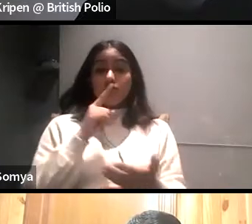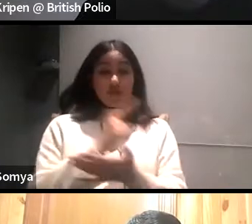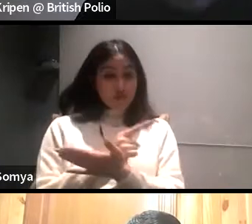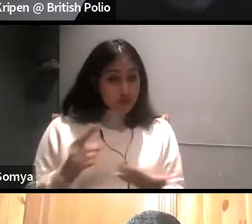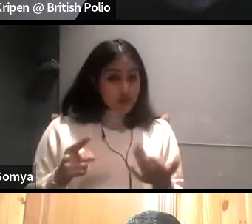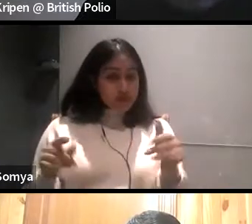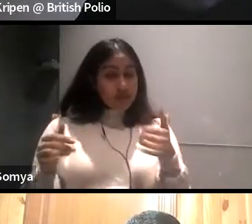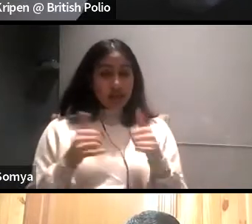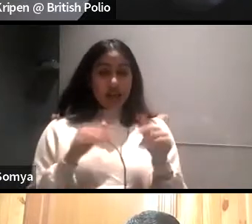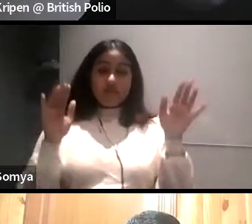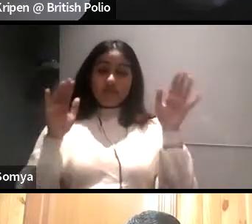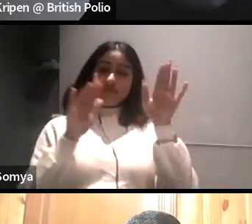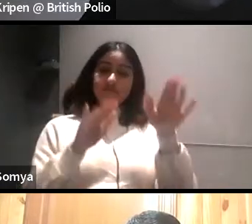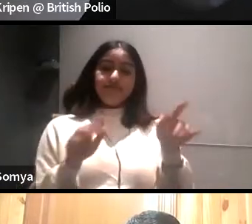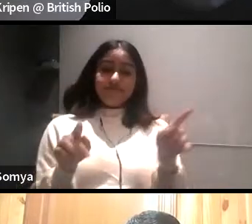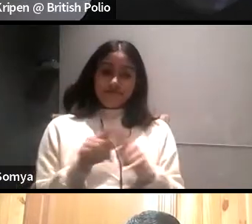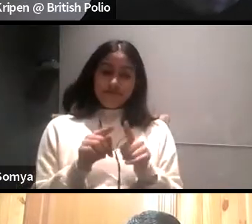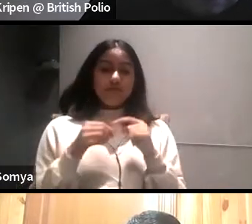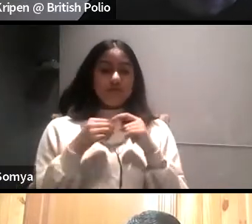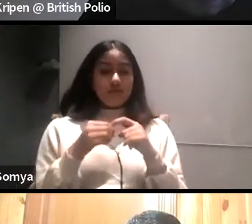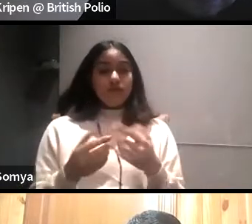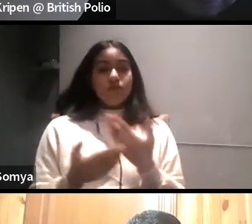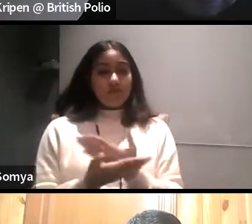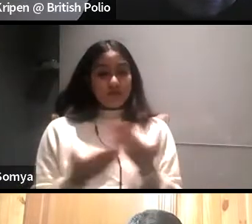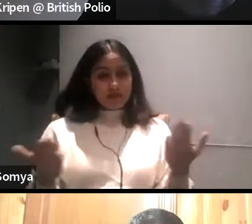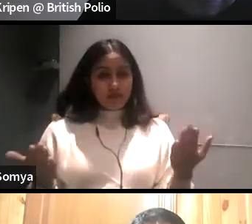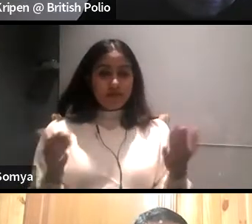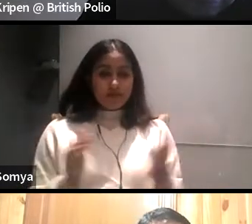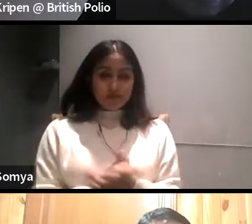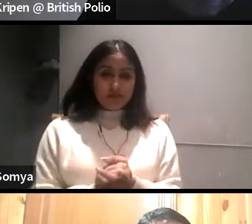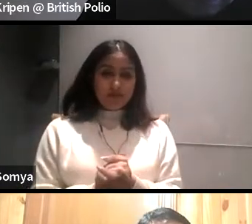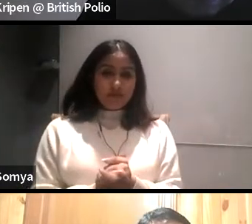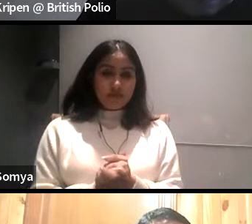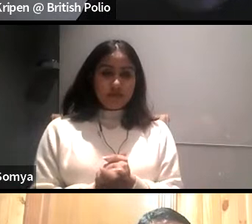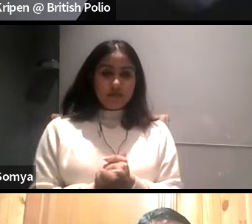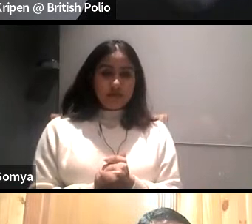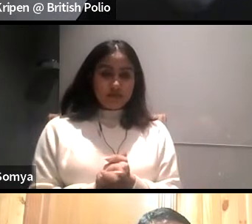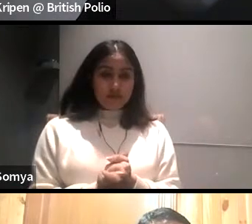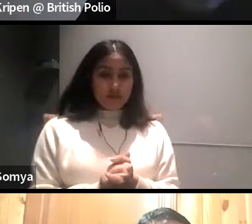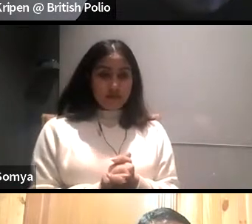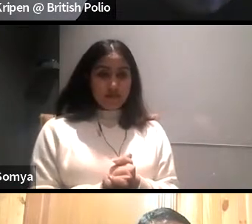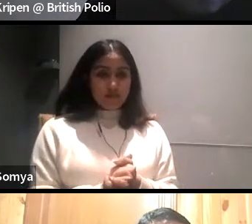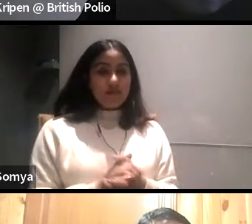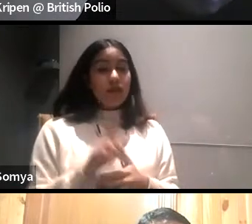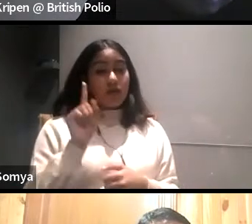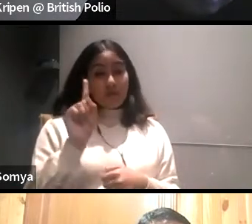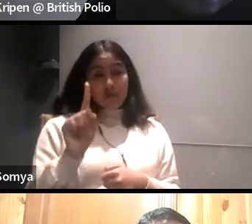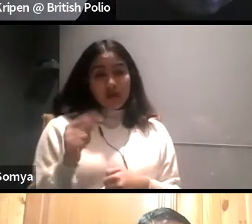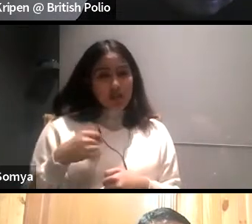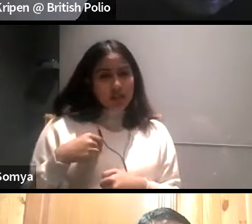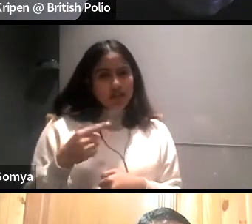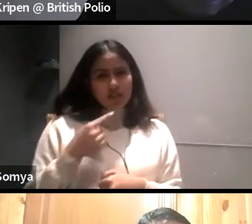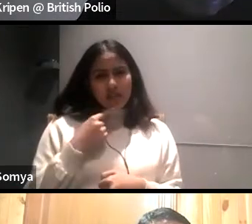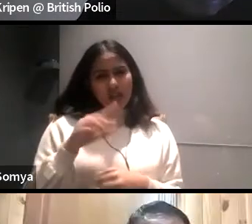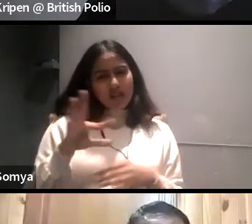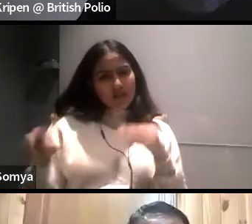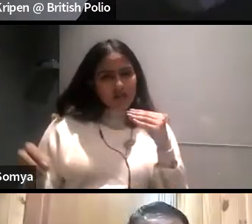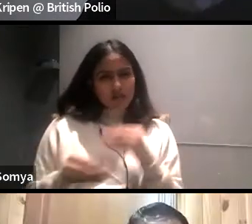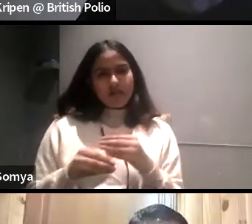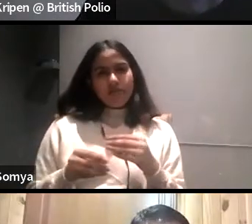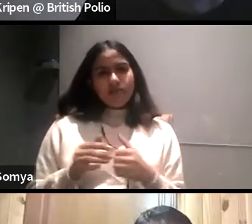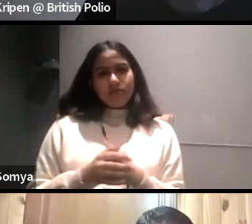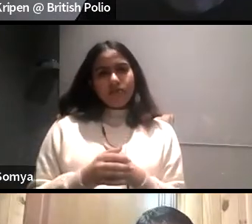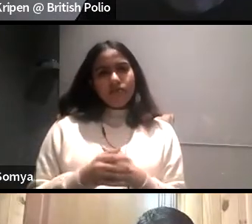That's a question for us. One thing I would like to add,